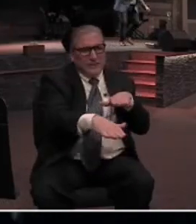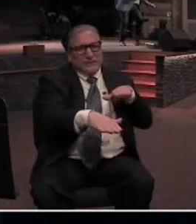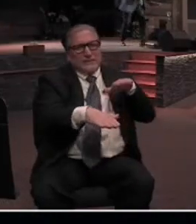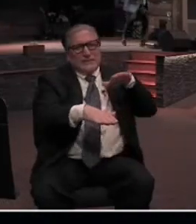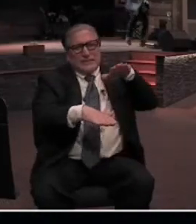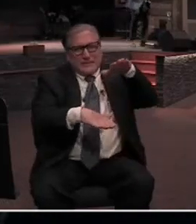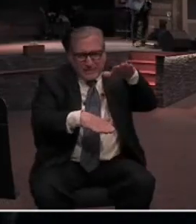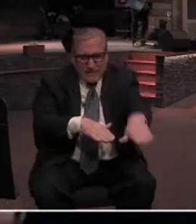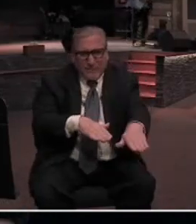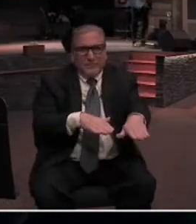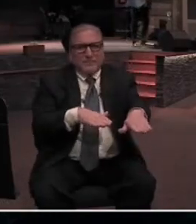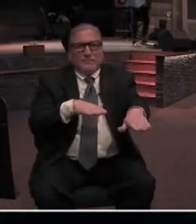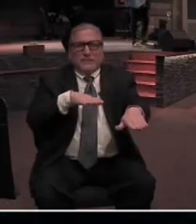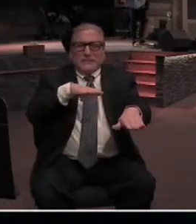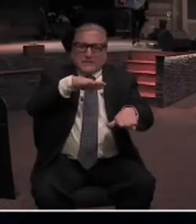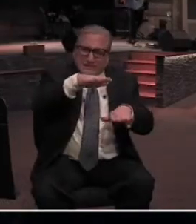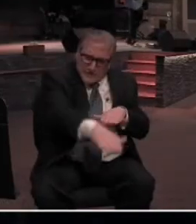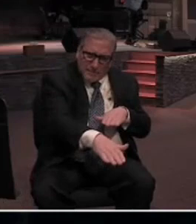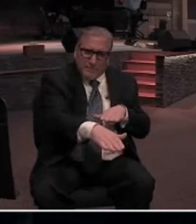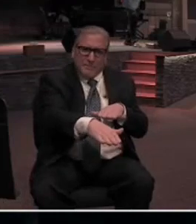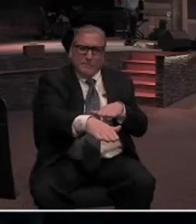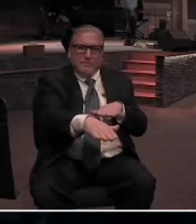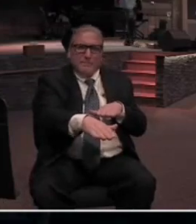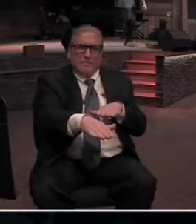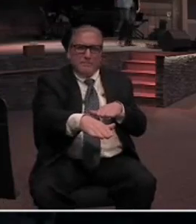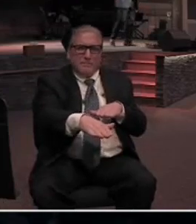another step.